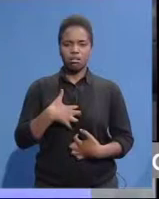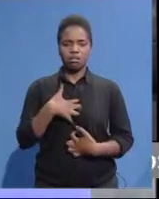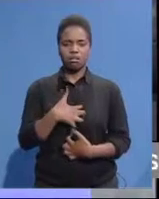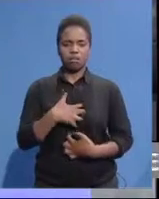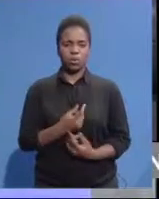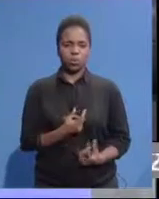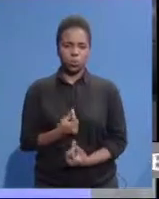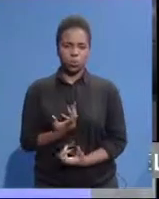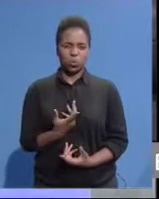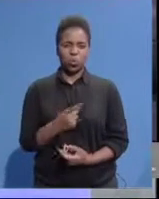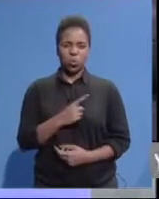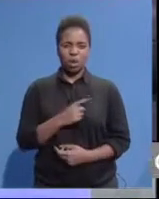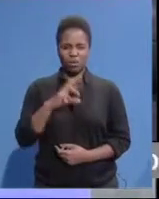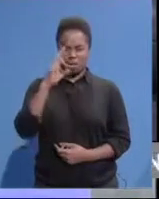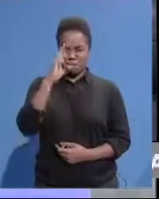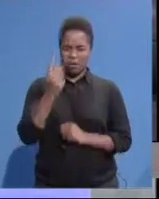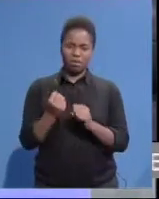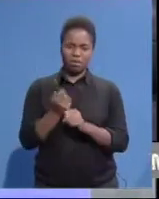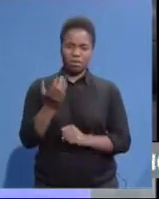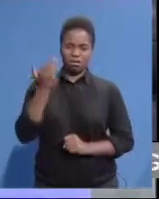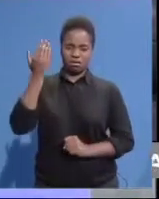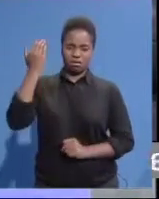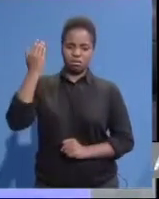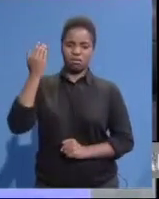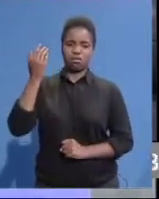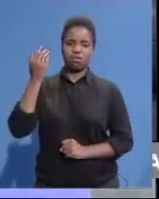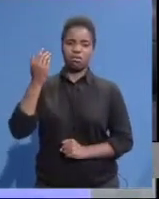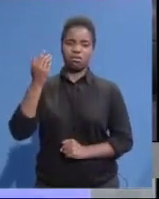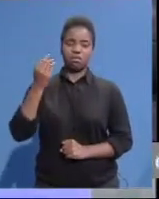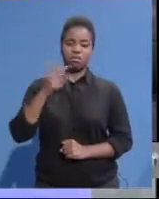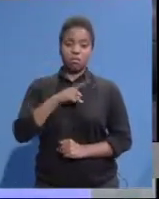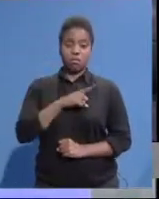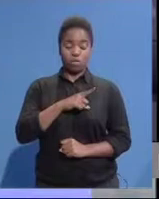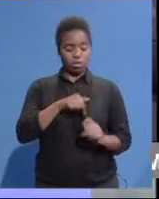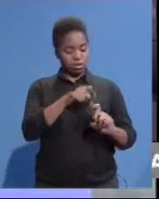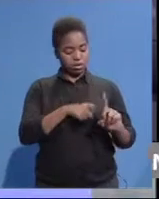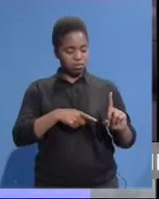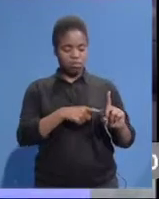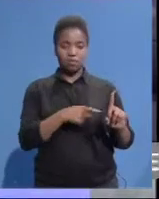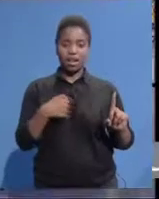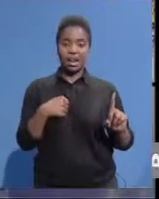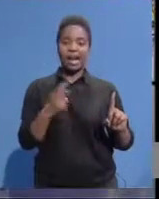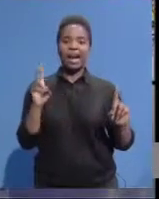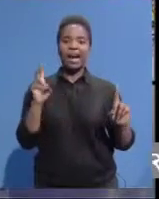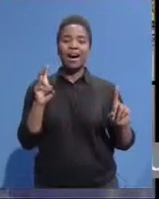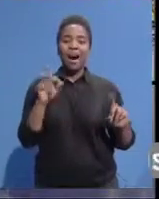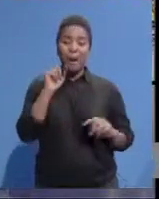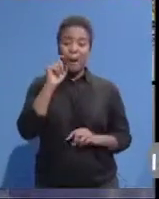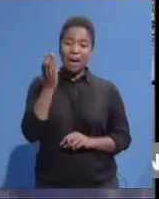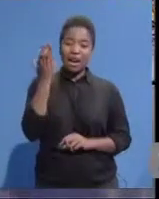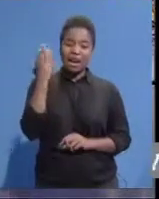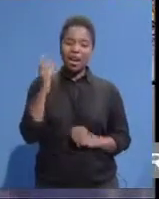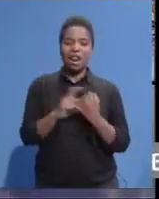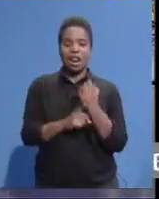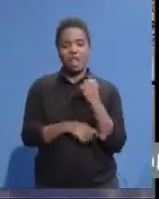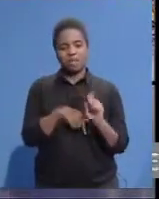of 1944 has dissipated. As you know, that Mandela is almost the last person who would have been the leading figure